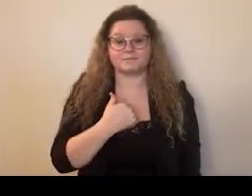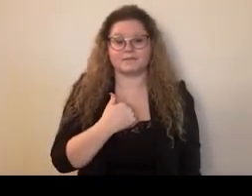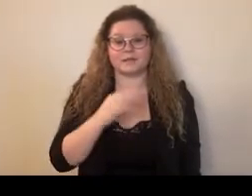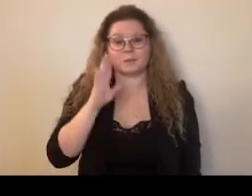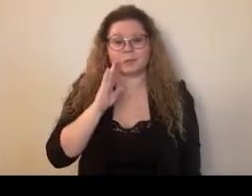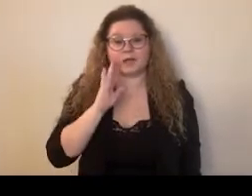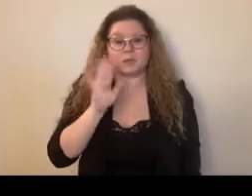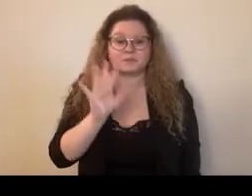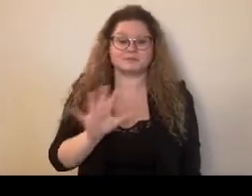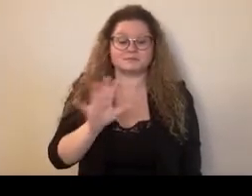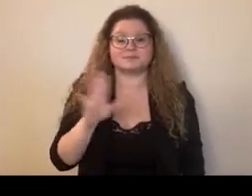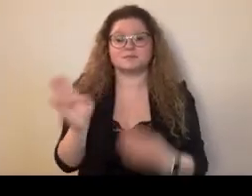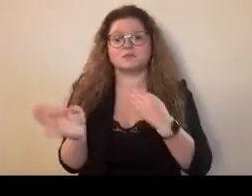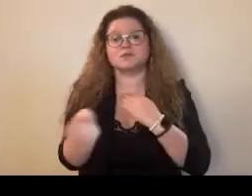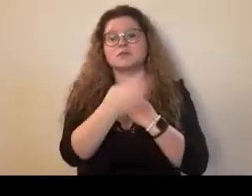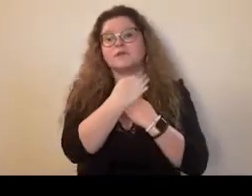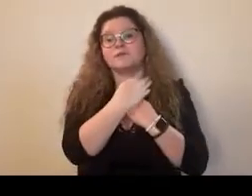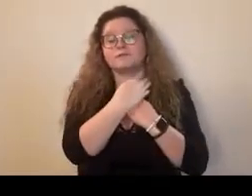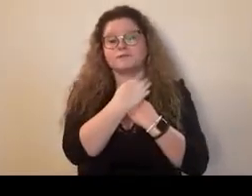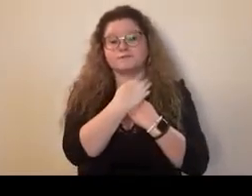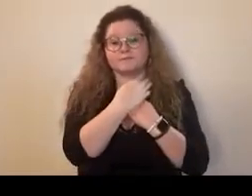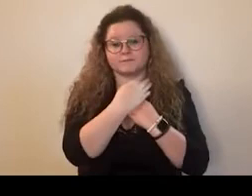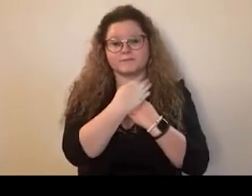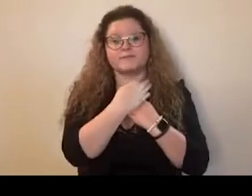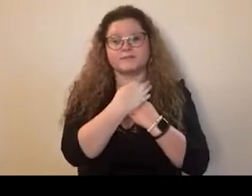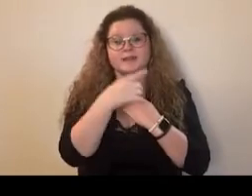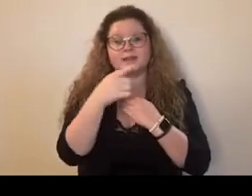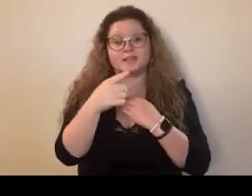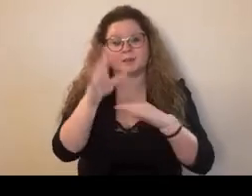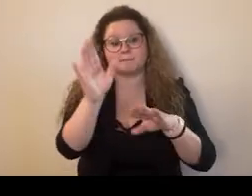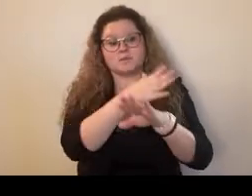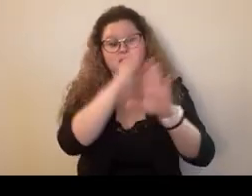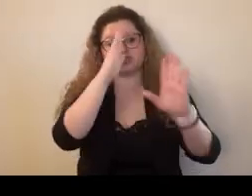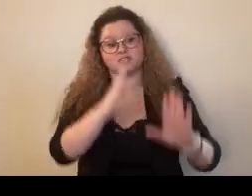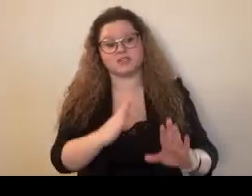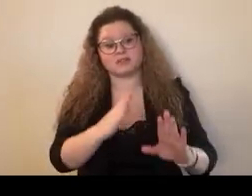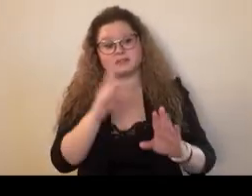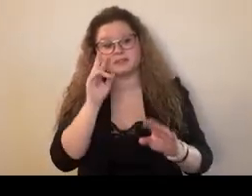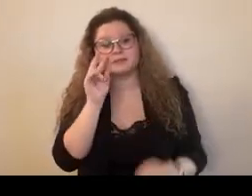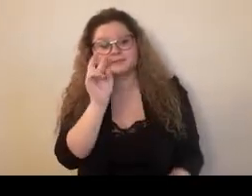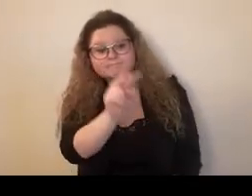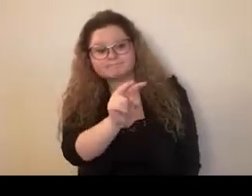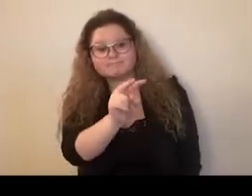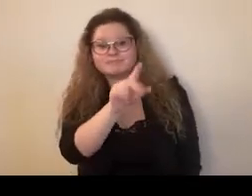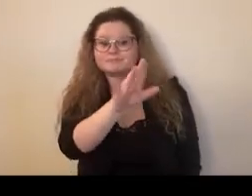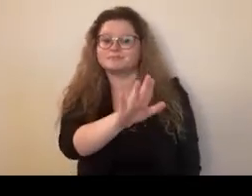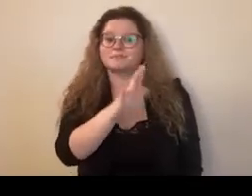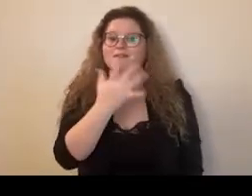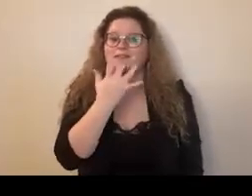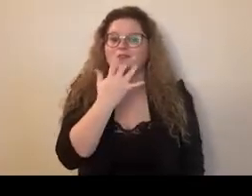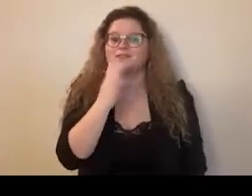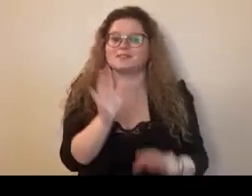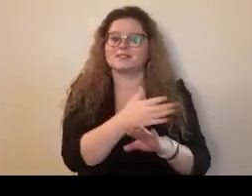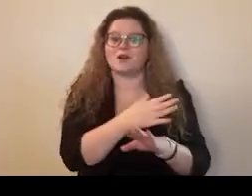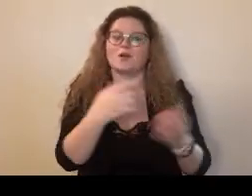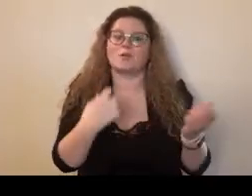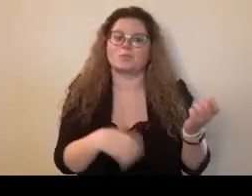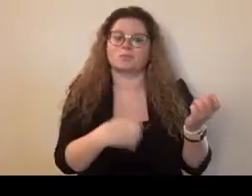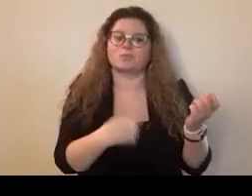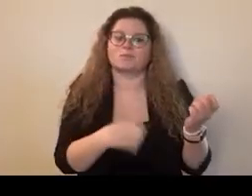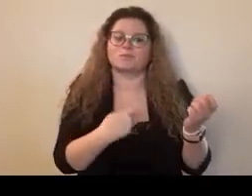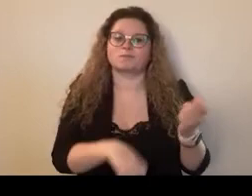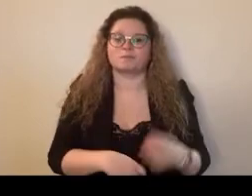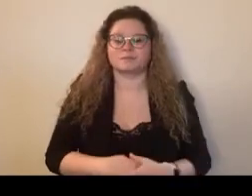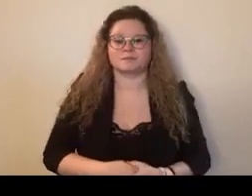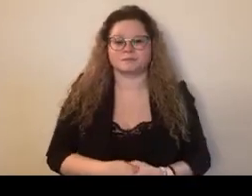neck, and she is gazing intently towards the musician who is playing her favourite song. Throughout